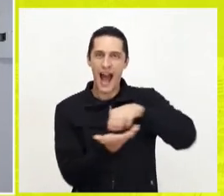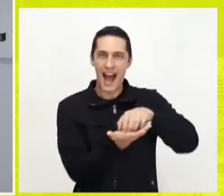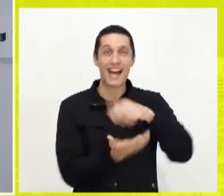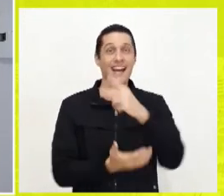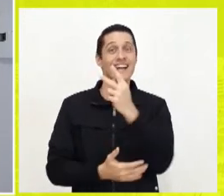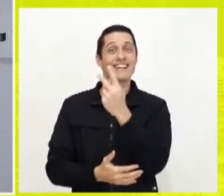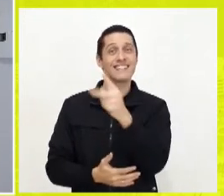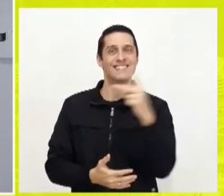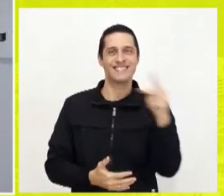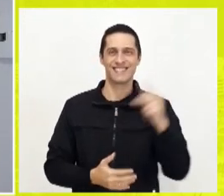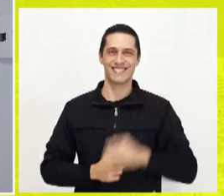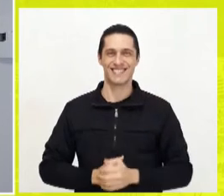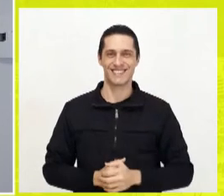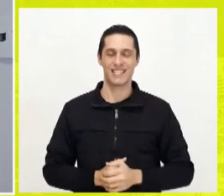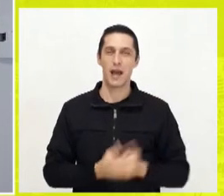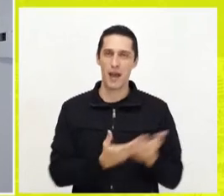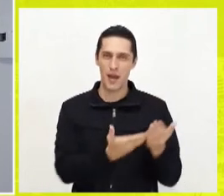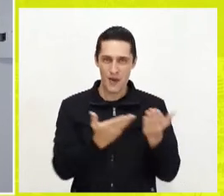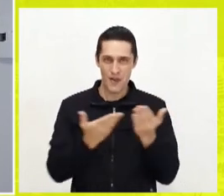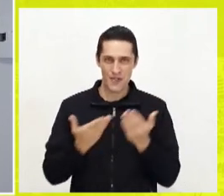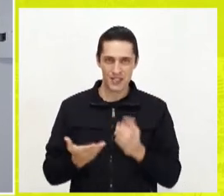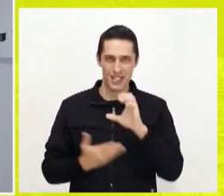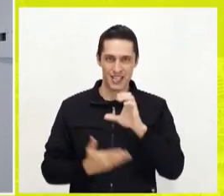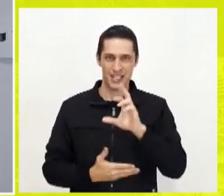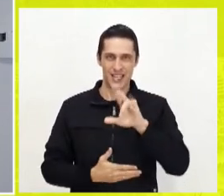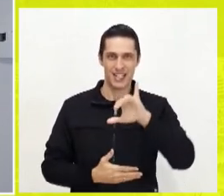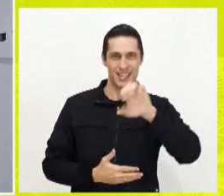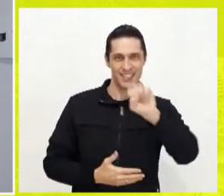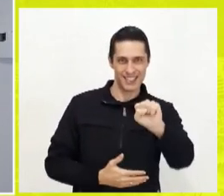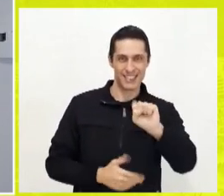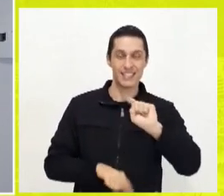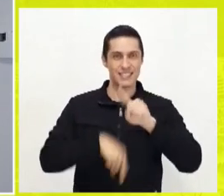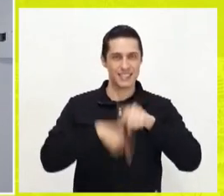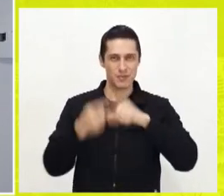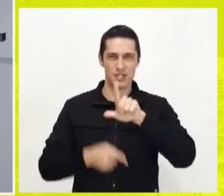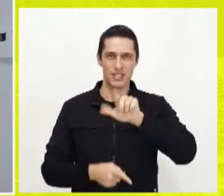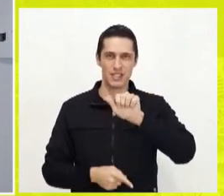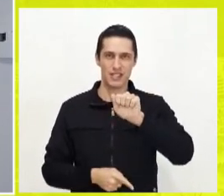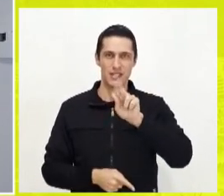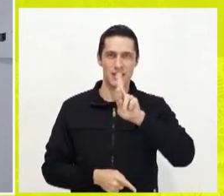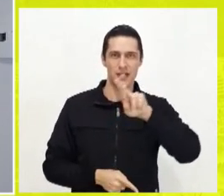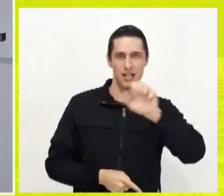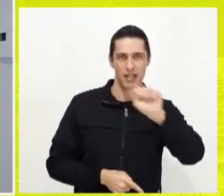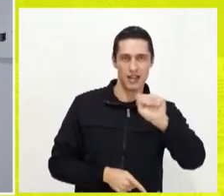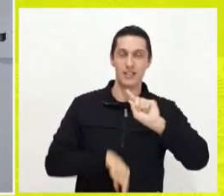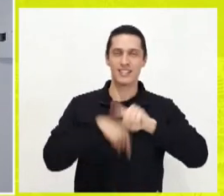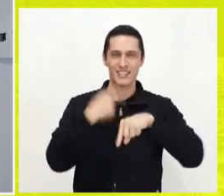first chris then laura denchiag